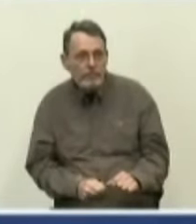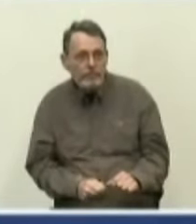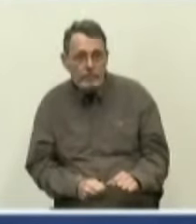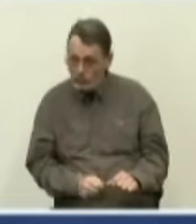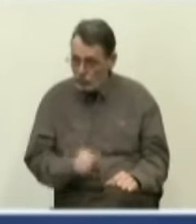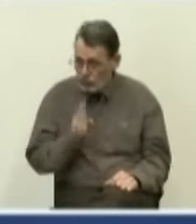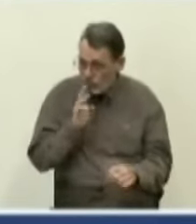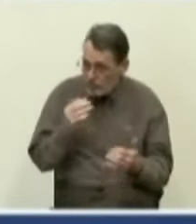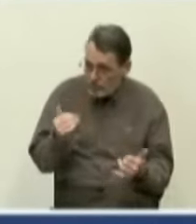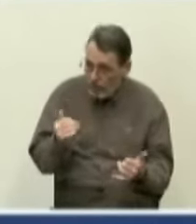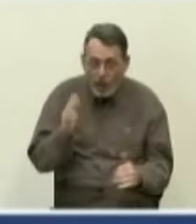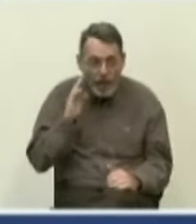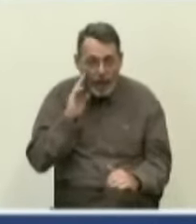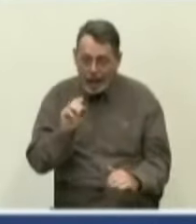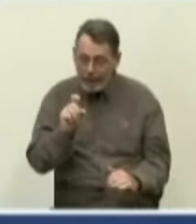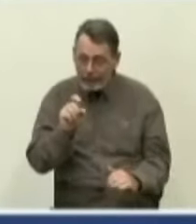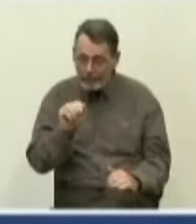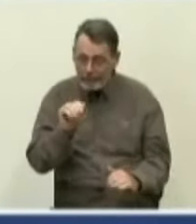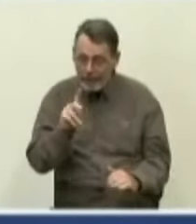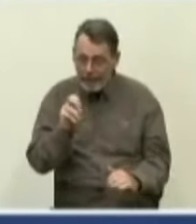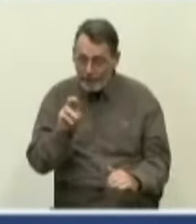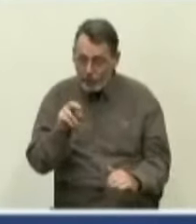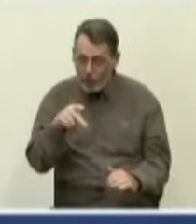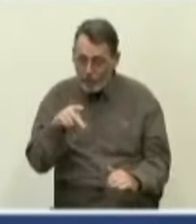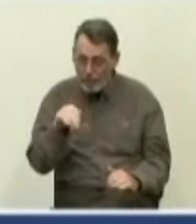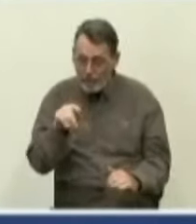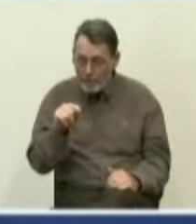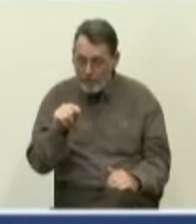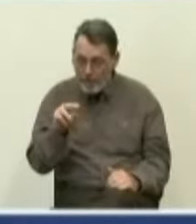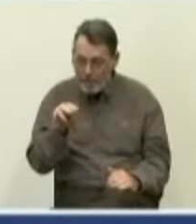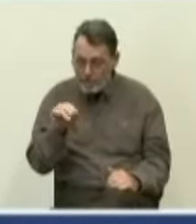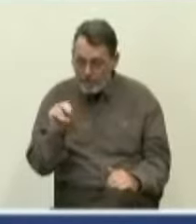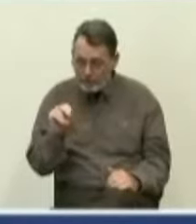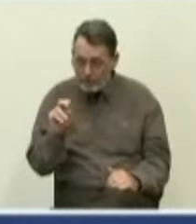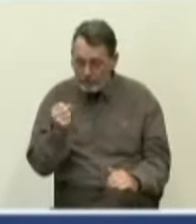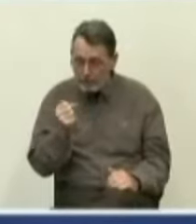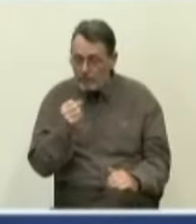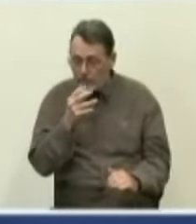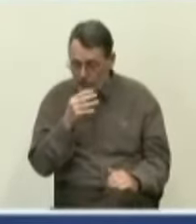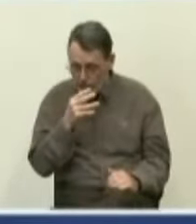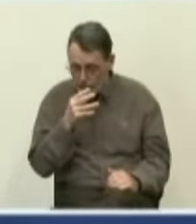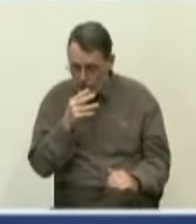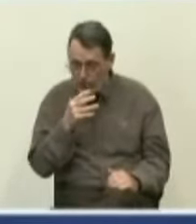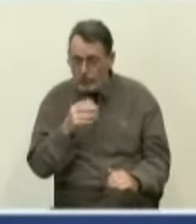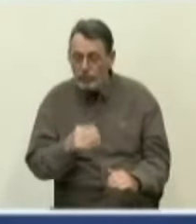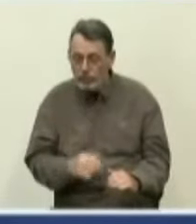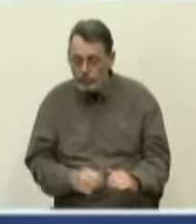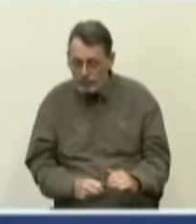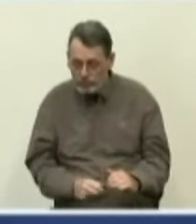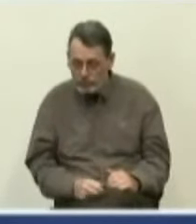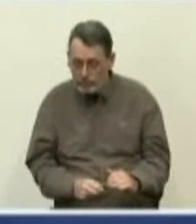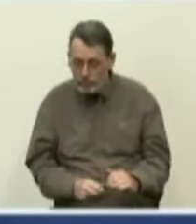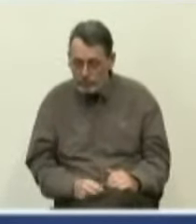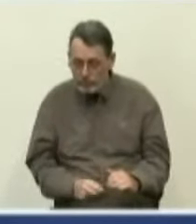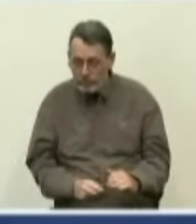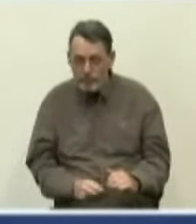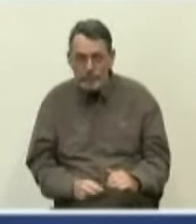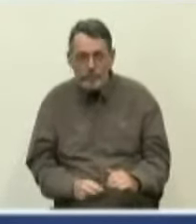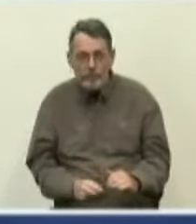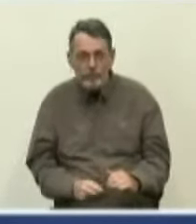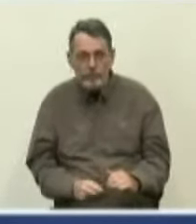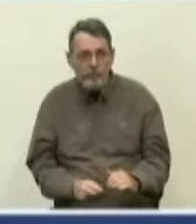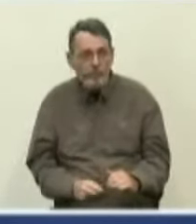Hello, this is Xavier Pittman's mother. Hi, this is Xavier Pittman's mother. It appears that caller disconnected. However, we have another raised